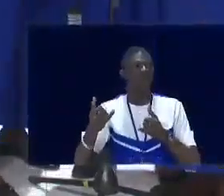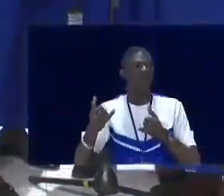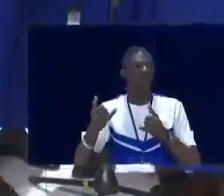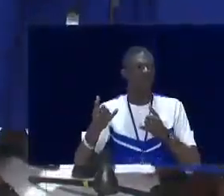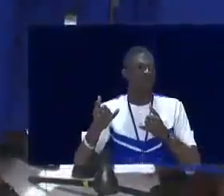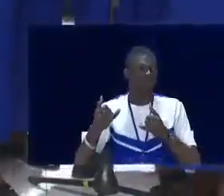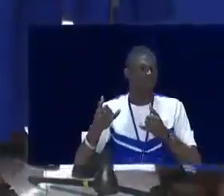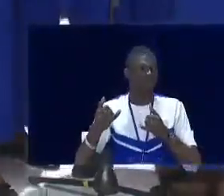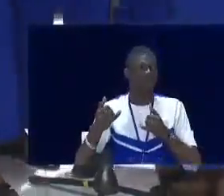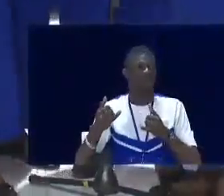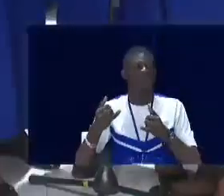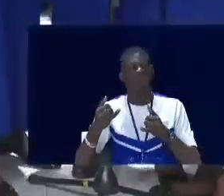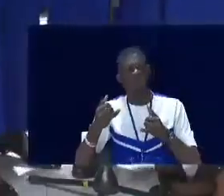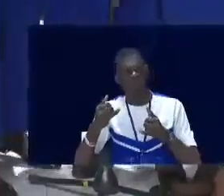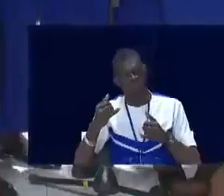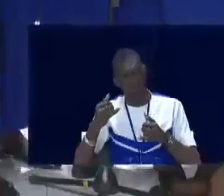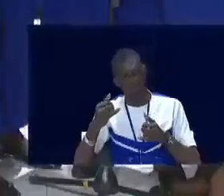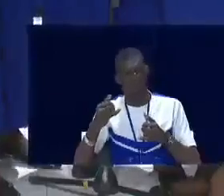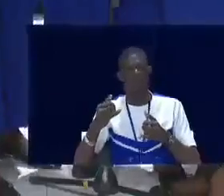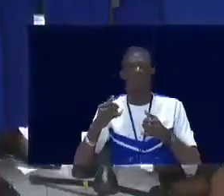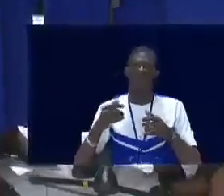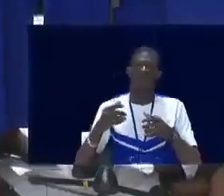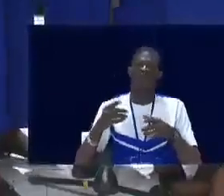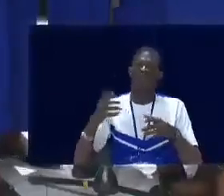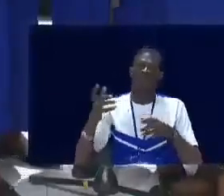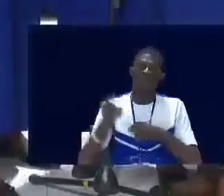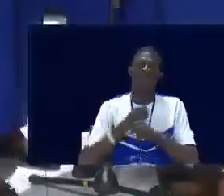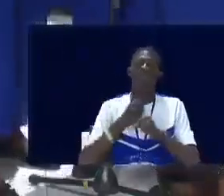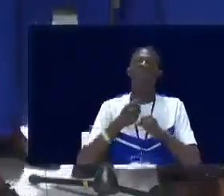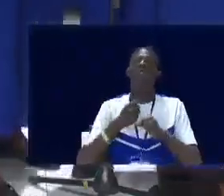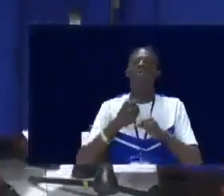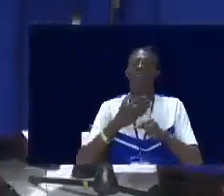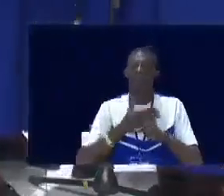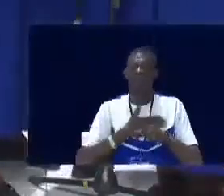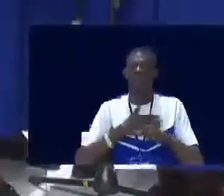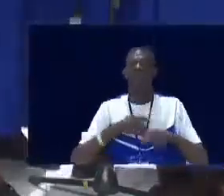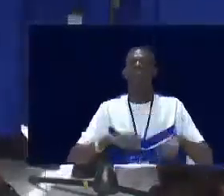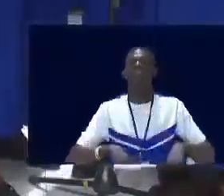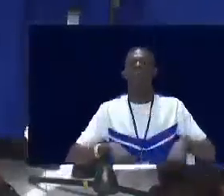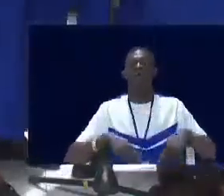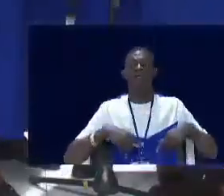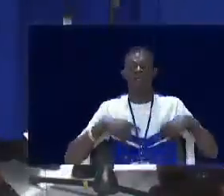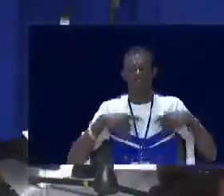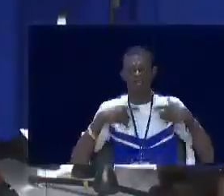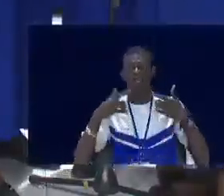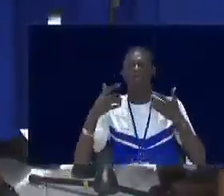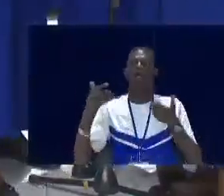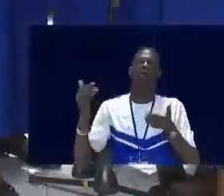Make my life all again, Lord.